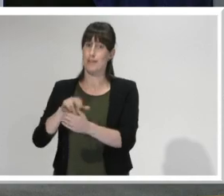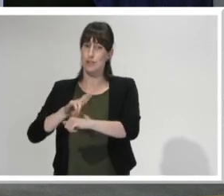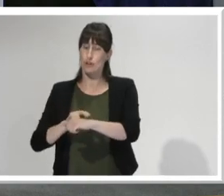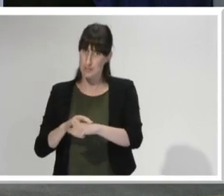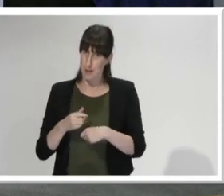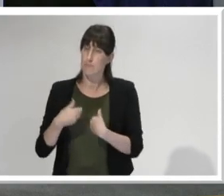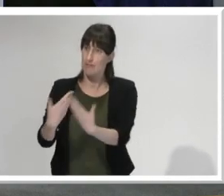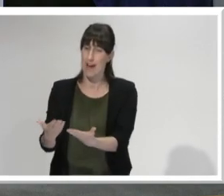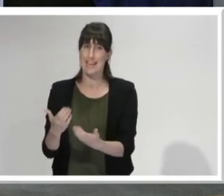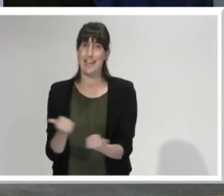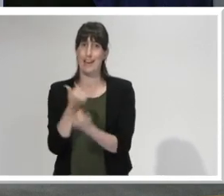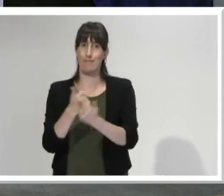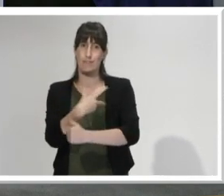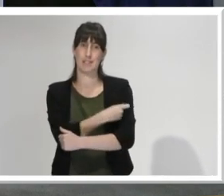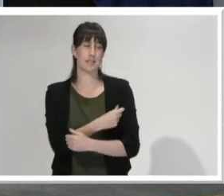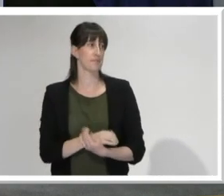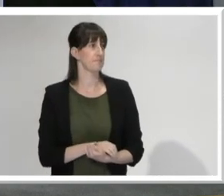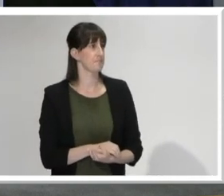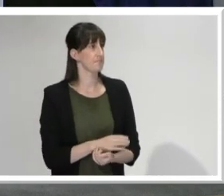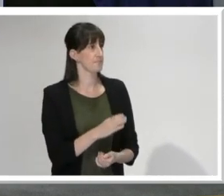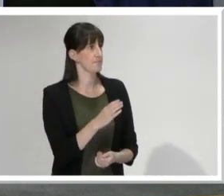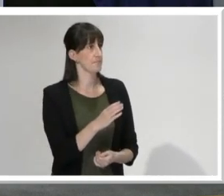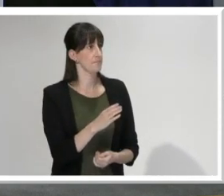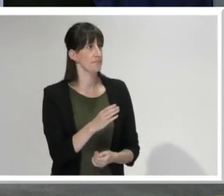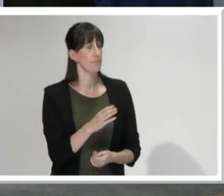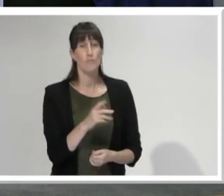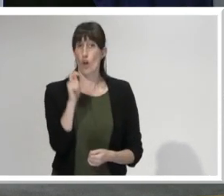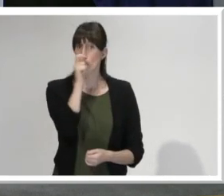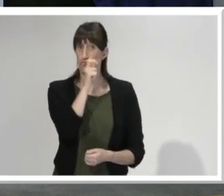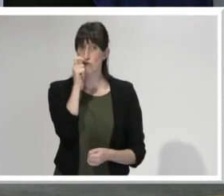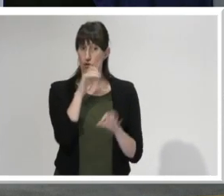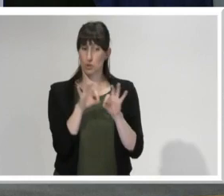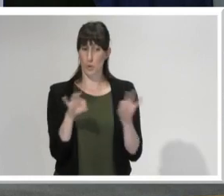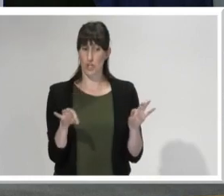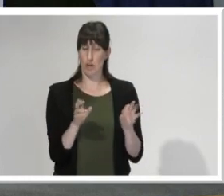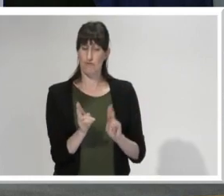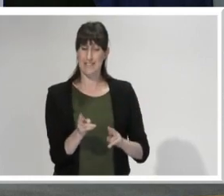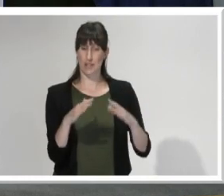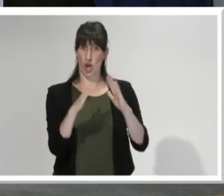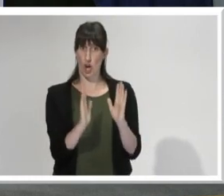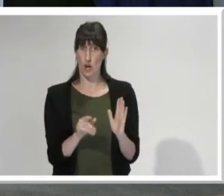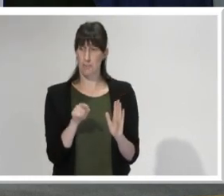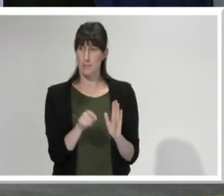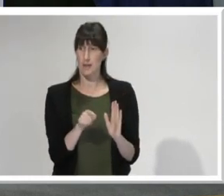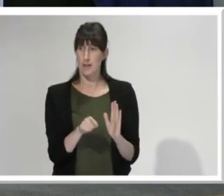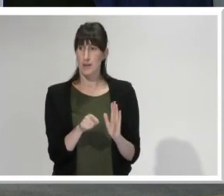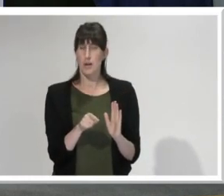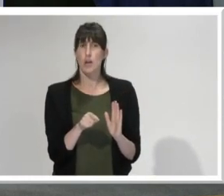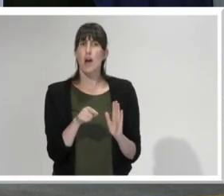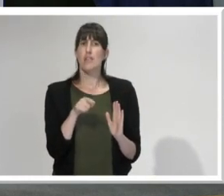back. Has an index case been identified for the Rosewood rest home? Do you know who brought it in and where they